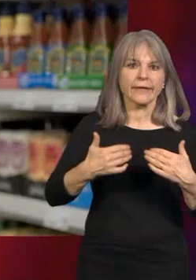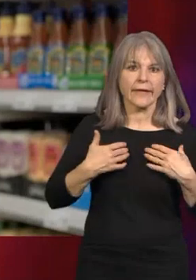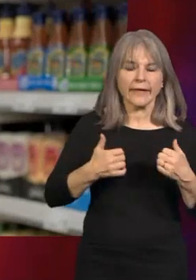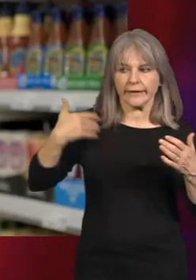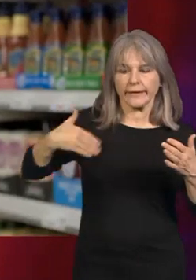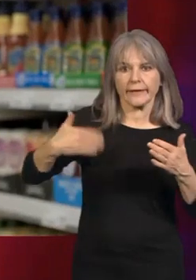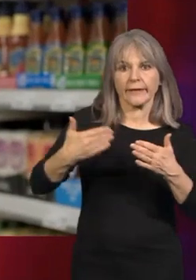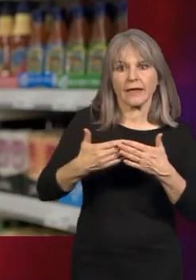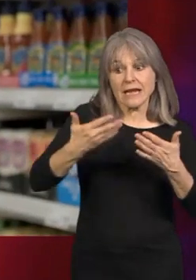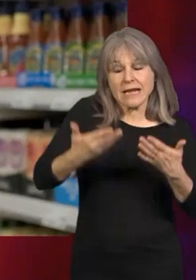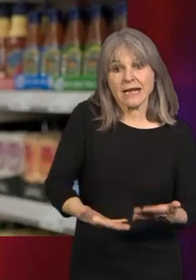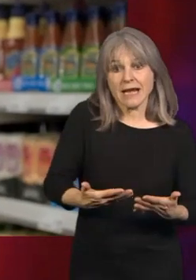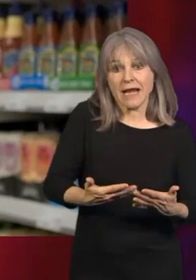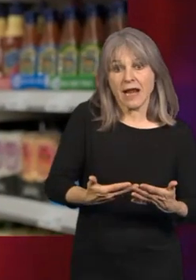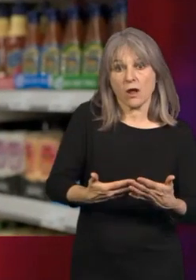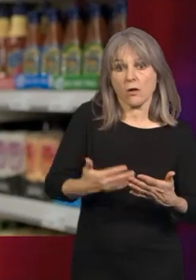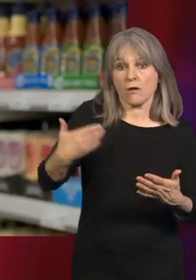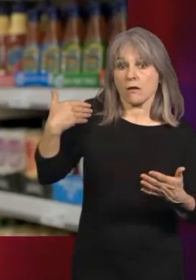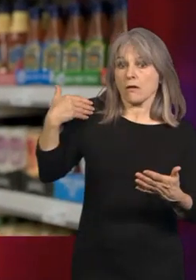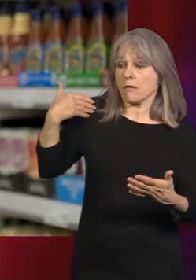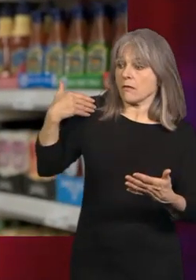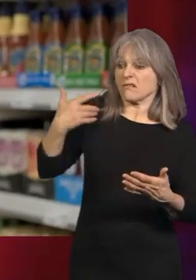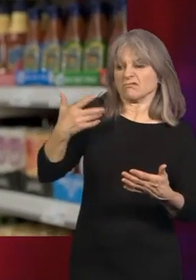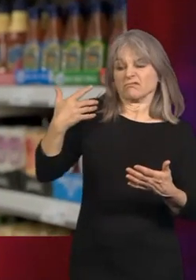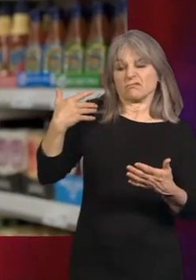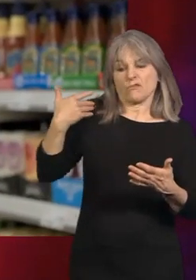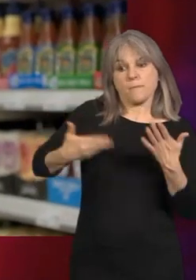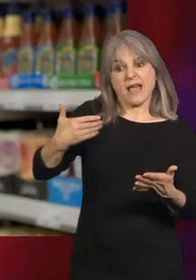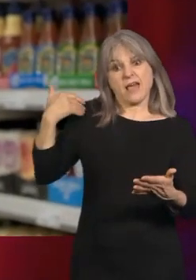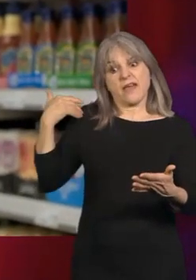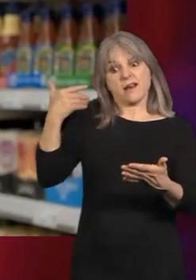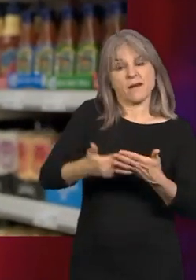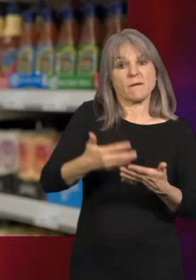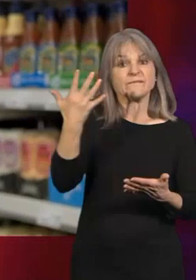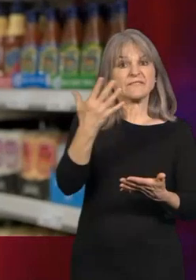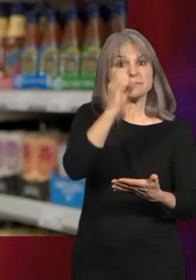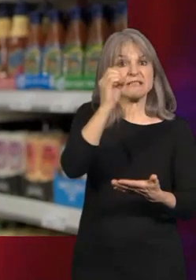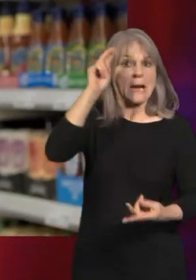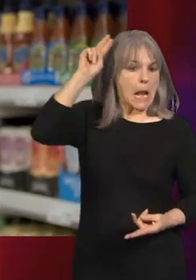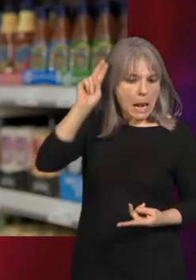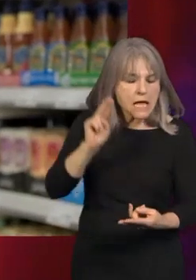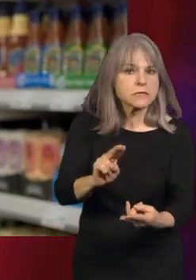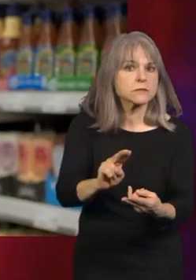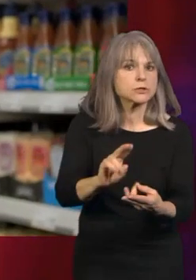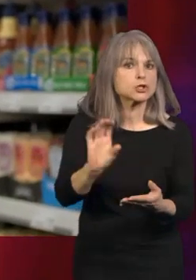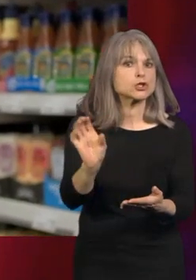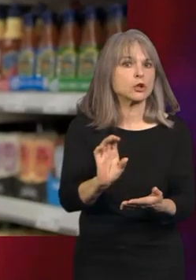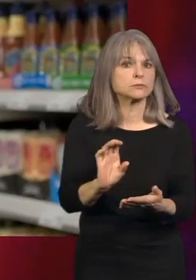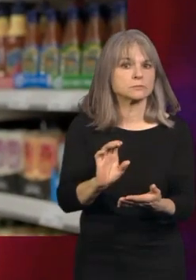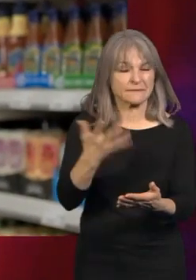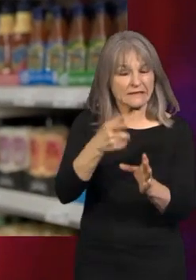ago. But many of us still crave the strong flavour that salt brings. So coming up with a salty taste without